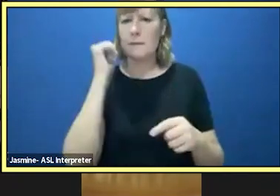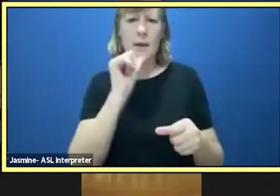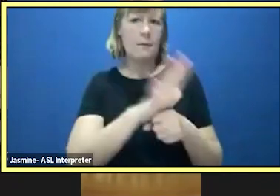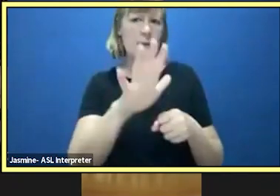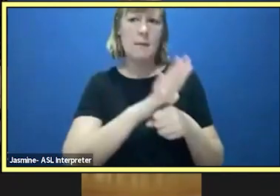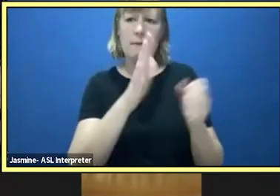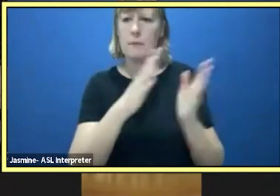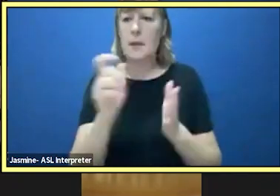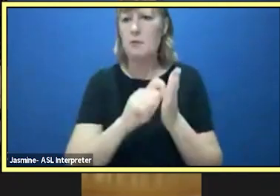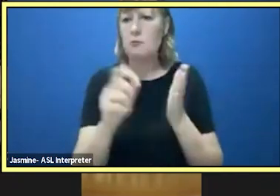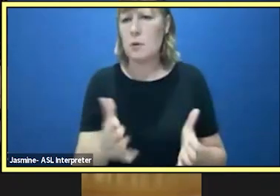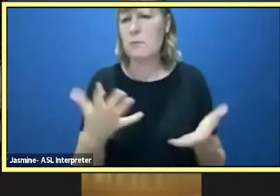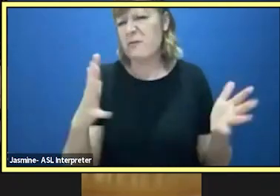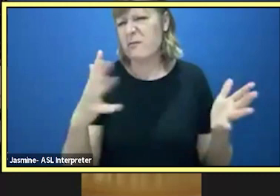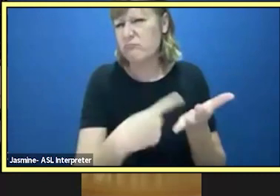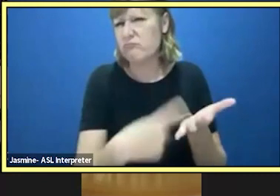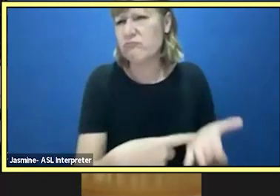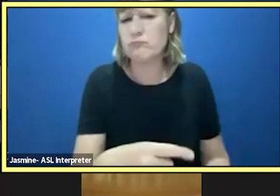that.